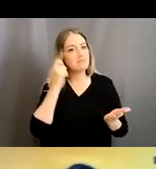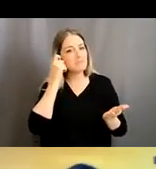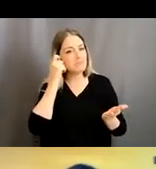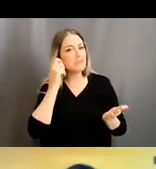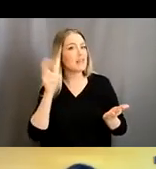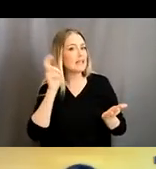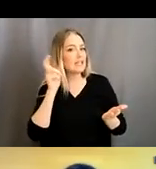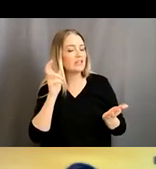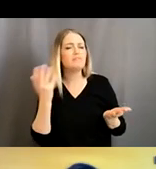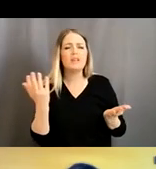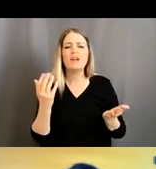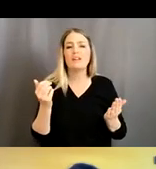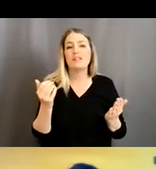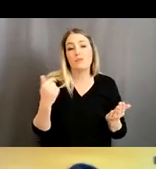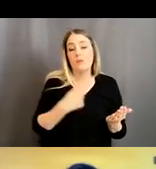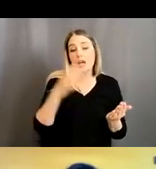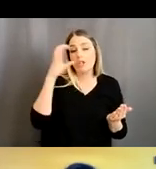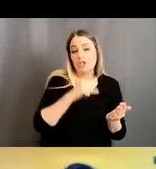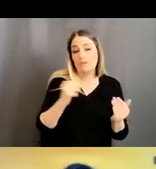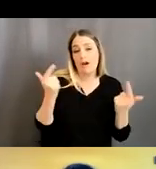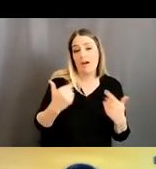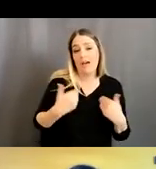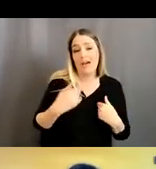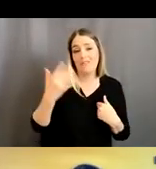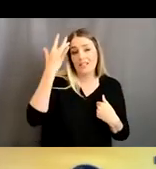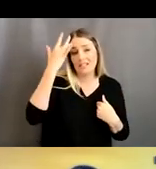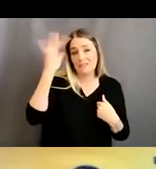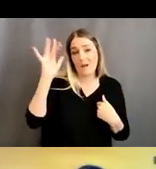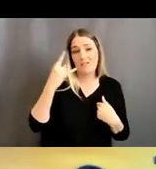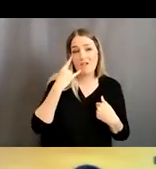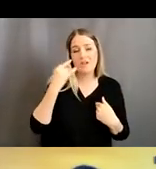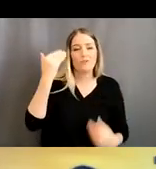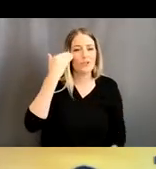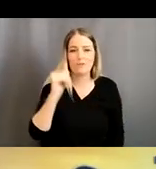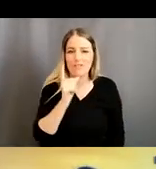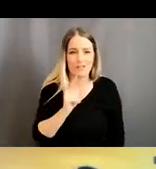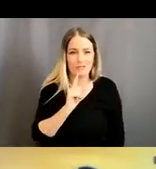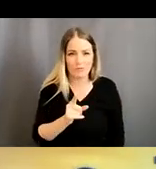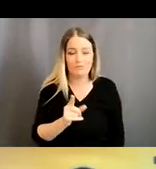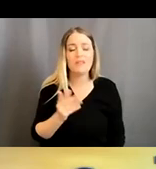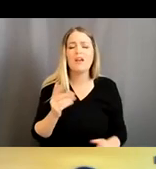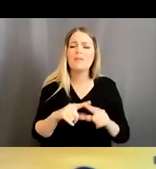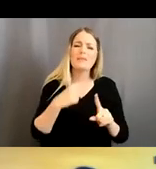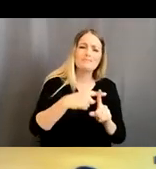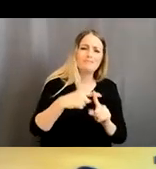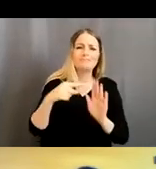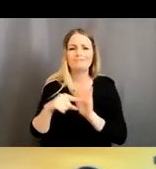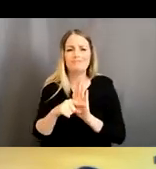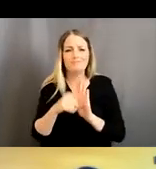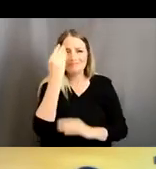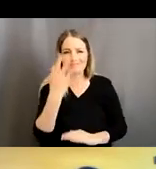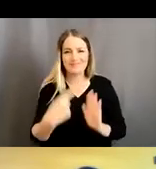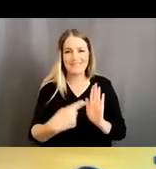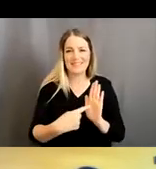assumption is that everybody has a smartphone, which we know is not the case. So pros and cons, but I just wanted to give those 2